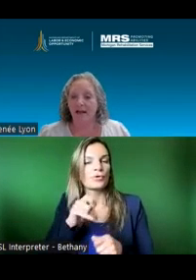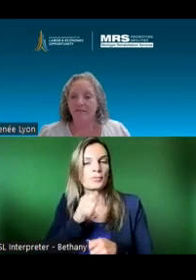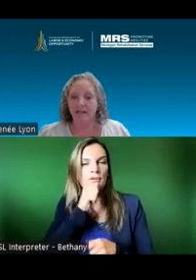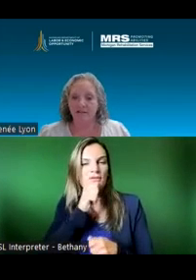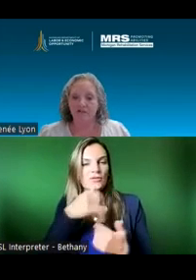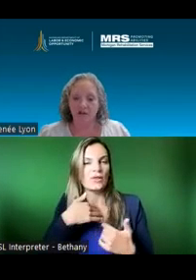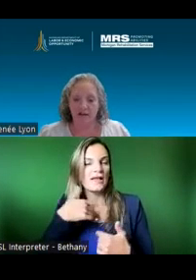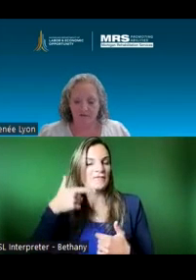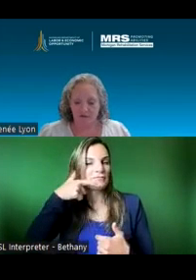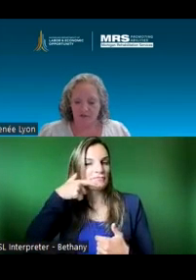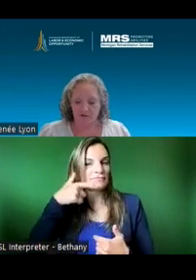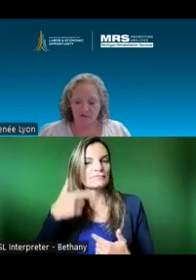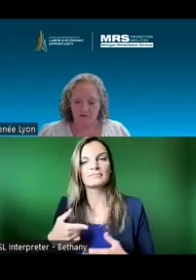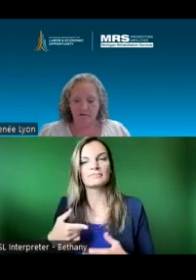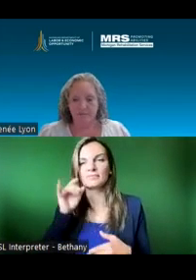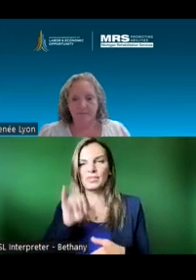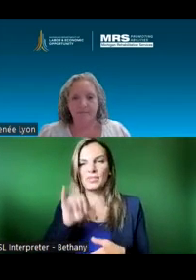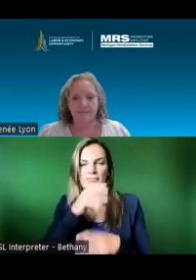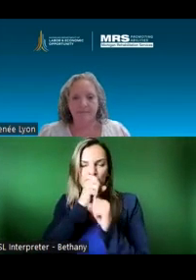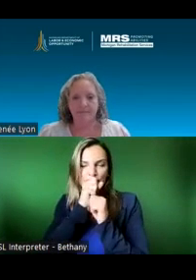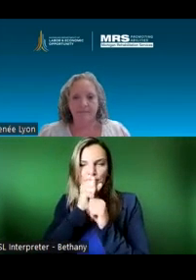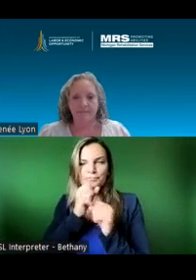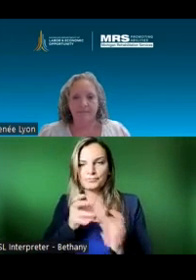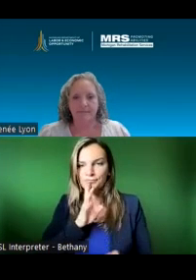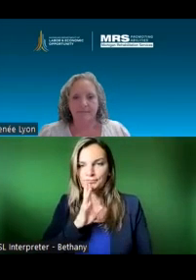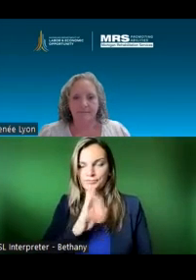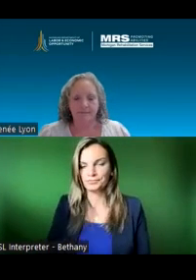for confidential conversations.